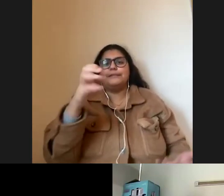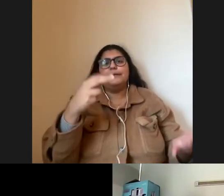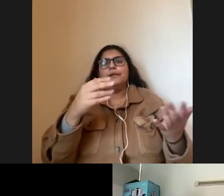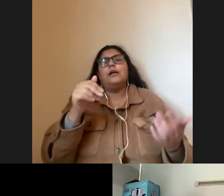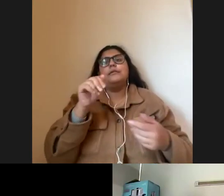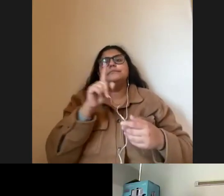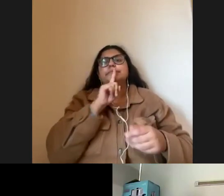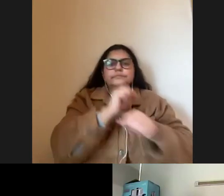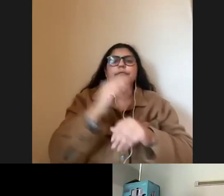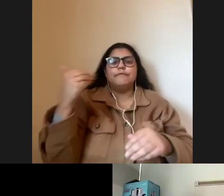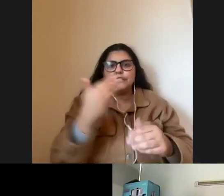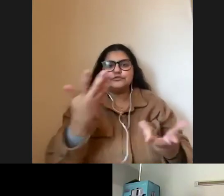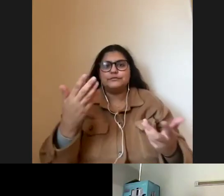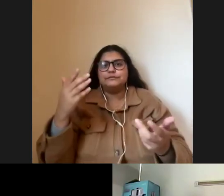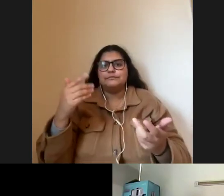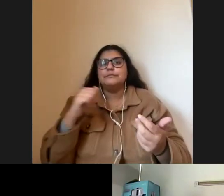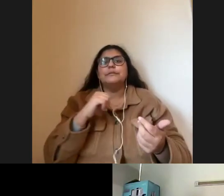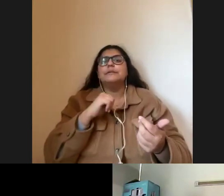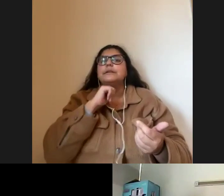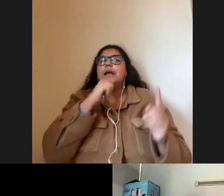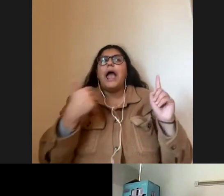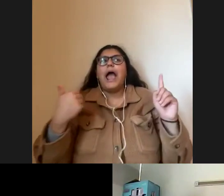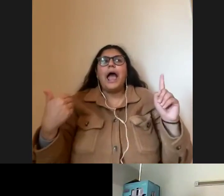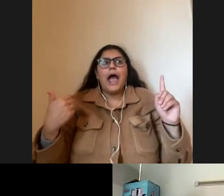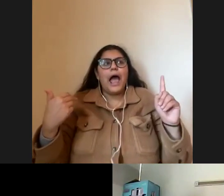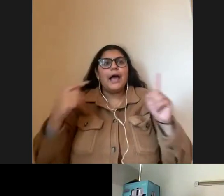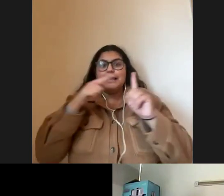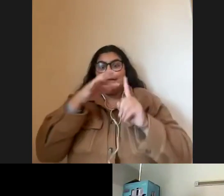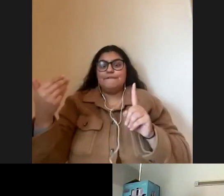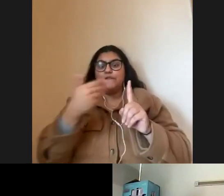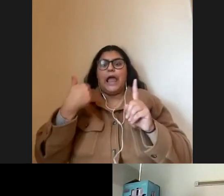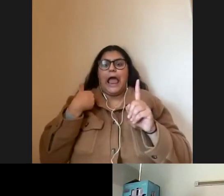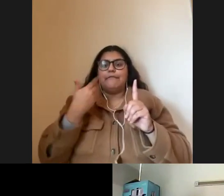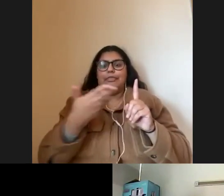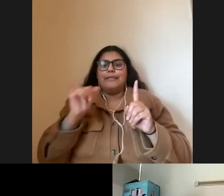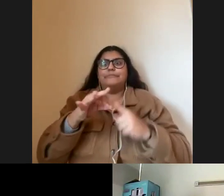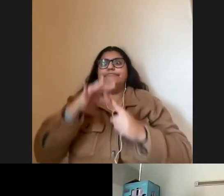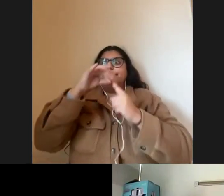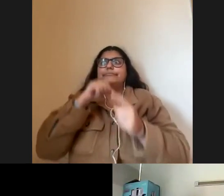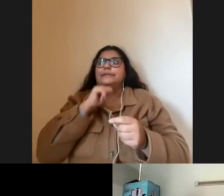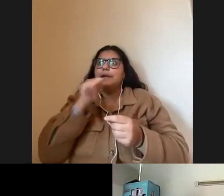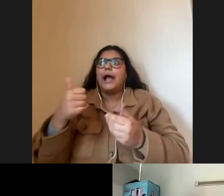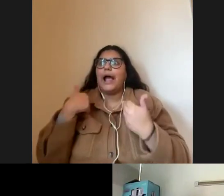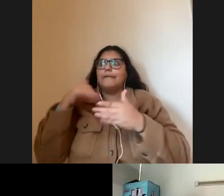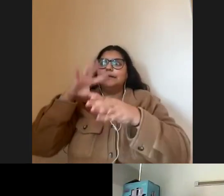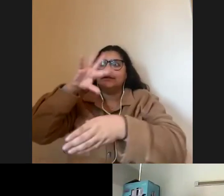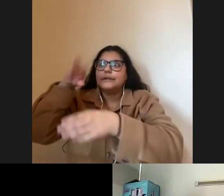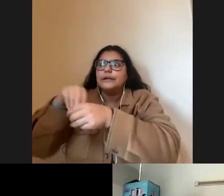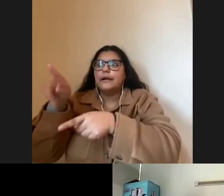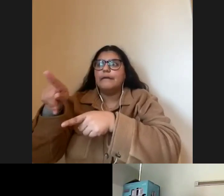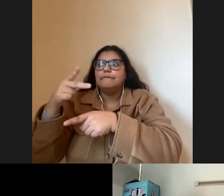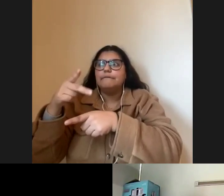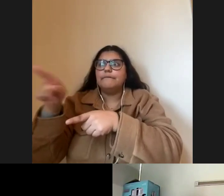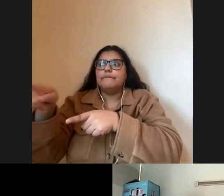that fish have that the other vertebrate groups don't have as well. Lulu Miller had that book that came out, Why Fish